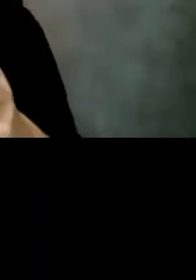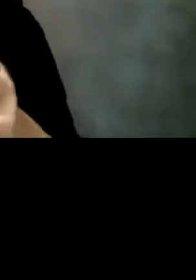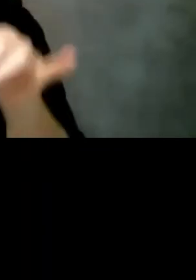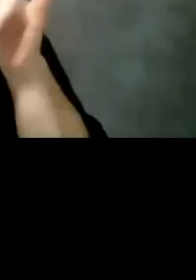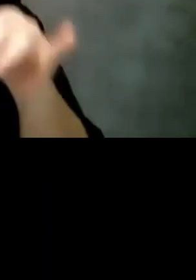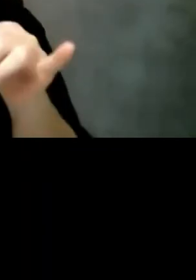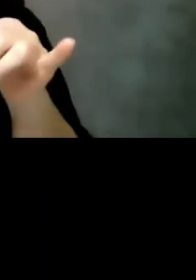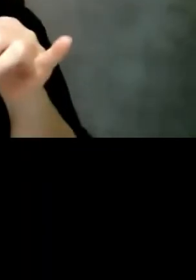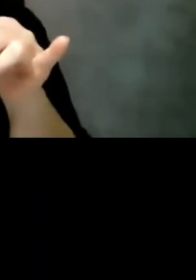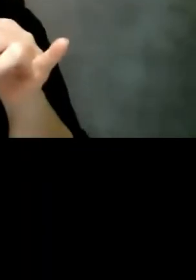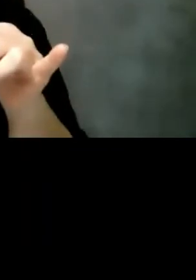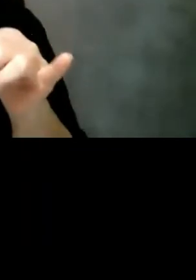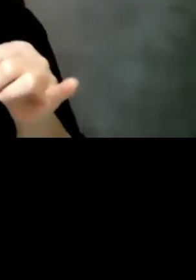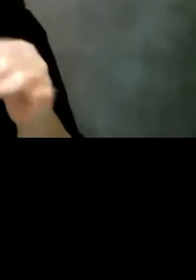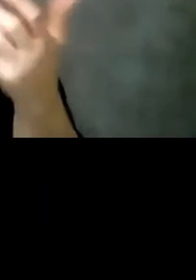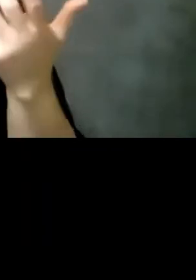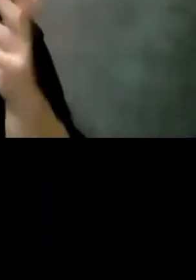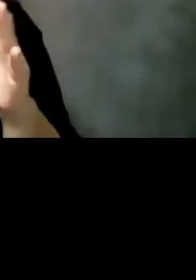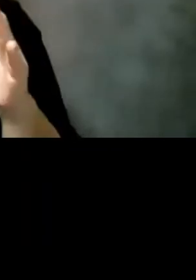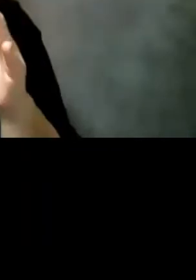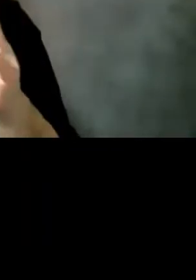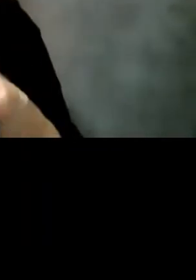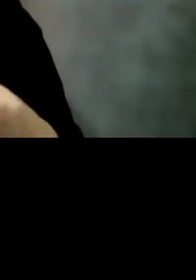to steal her show. Okay.